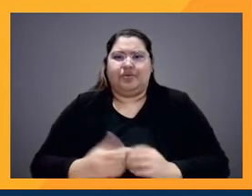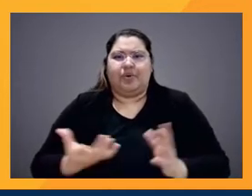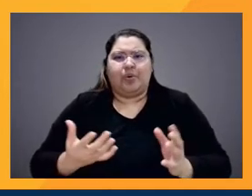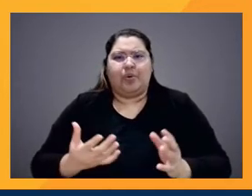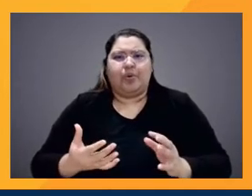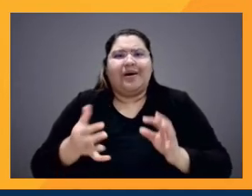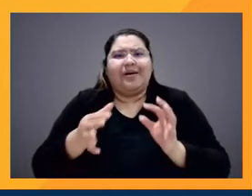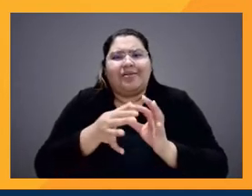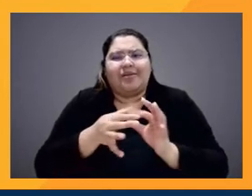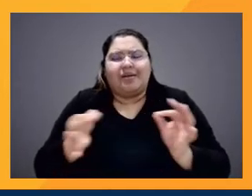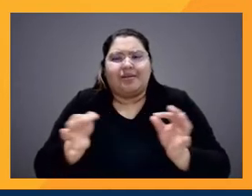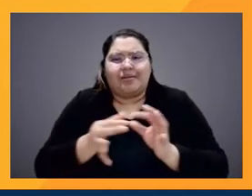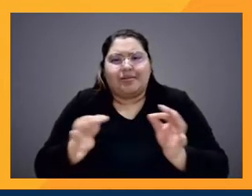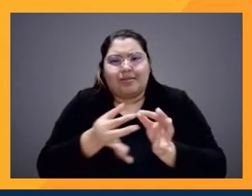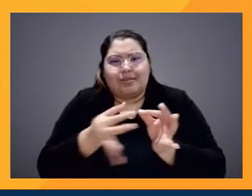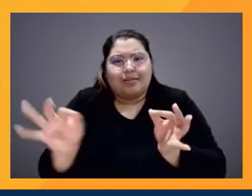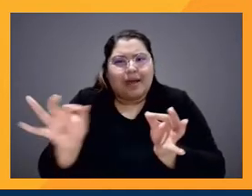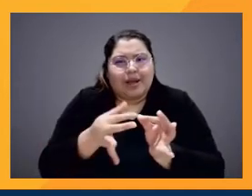financially